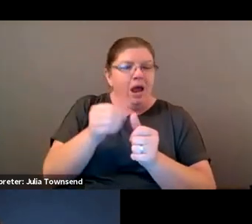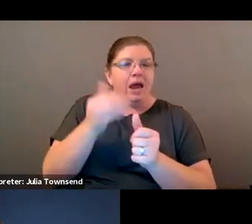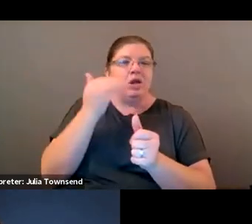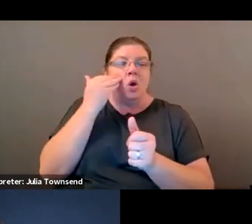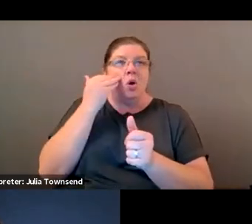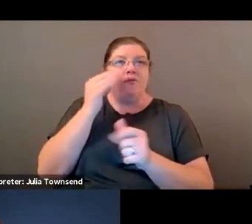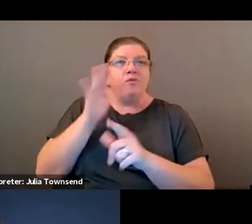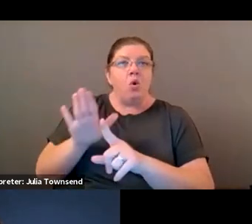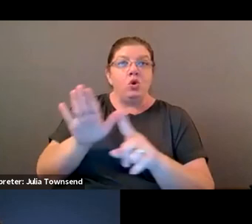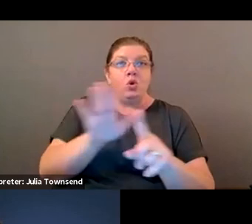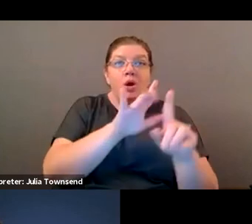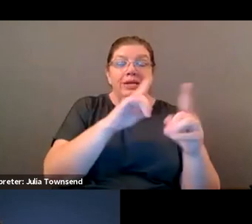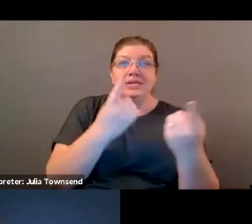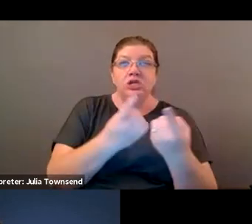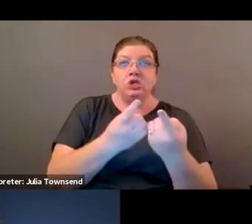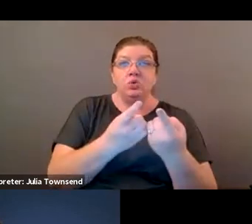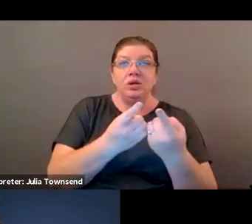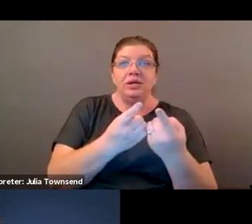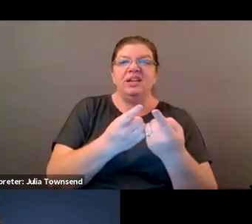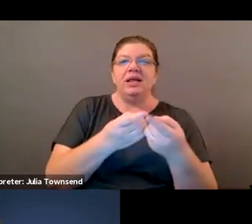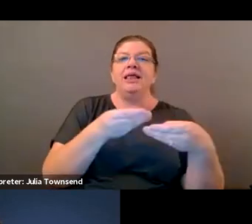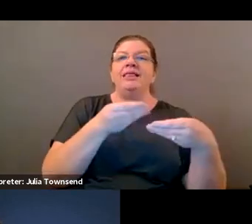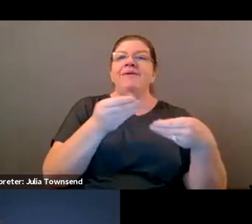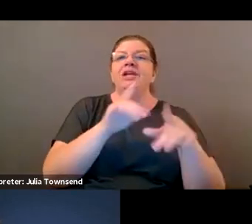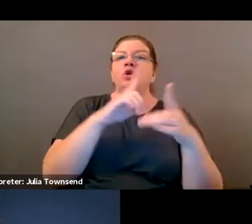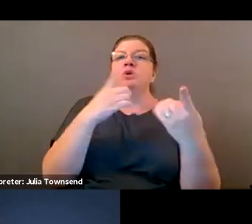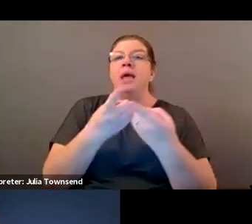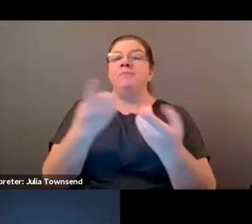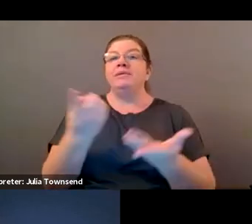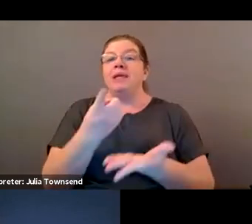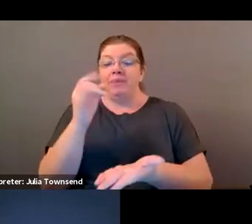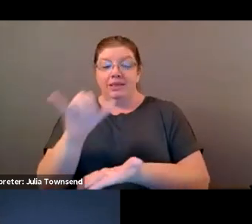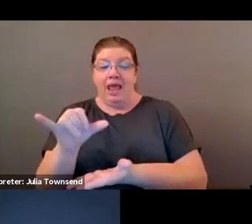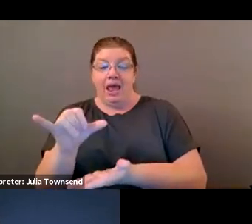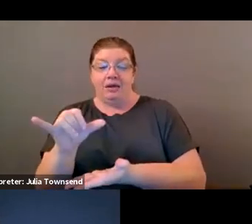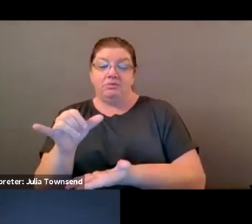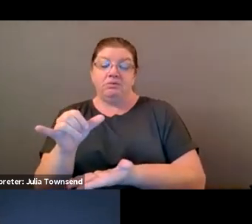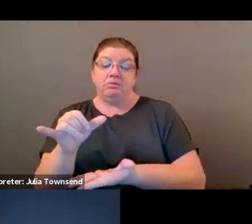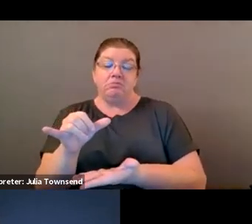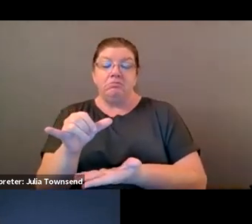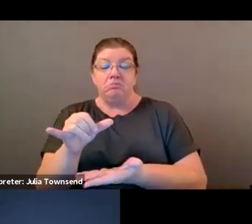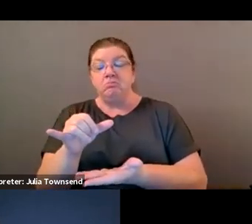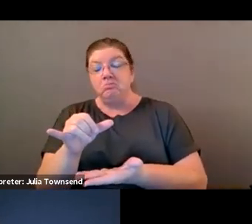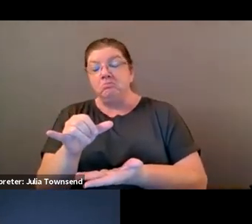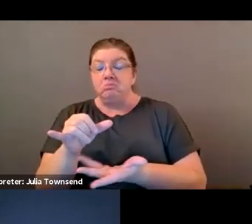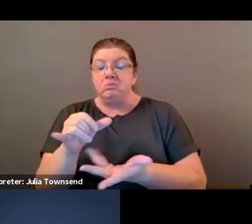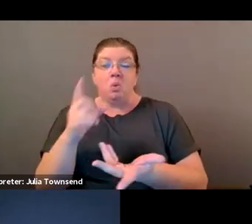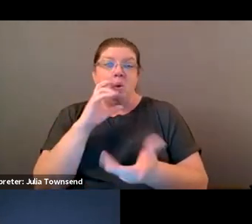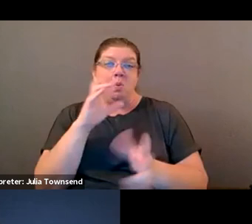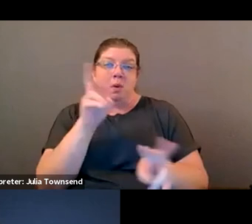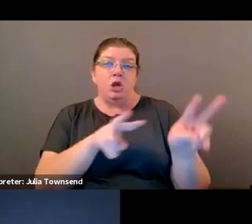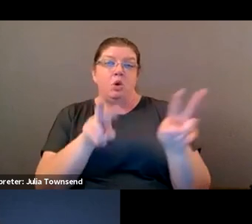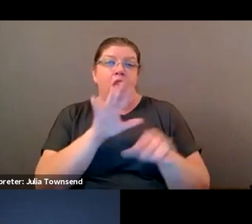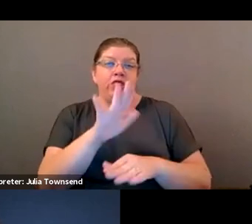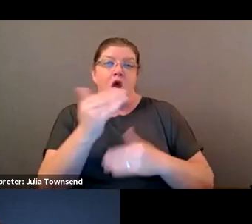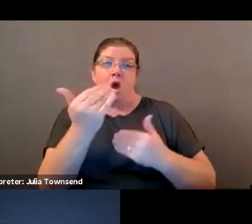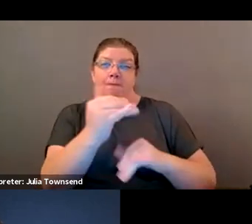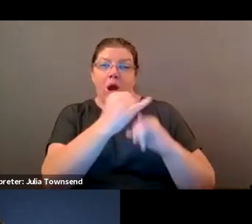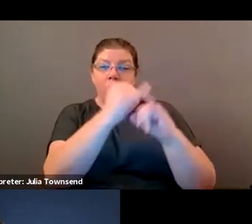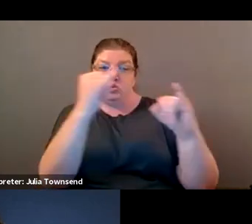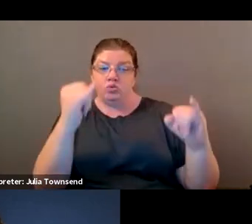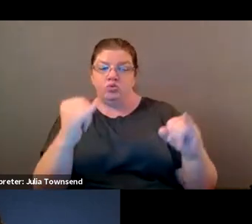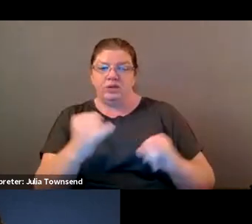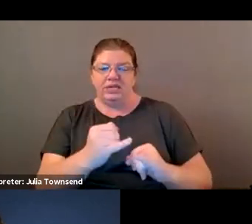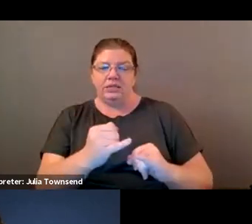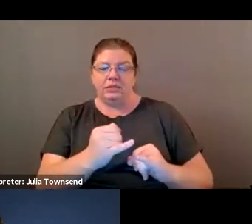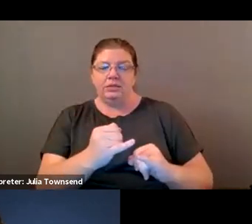case of your district, the feeder districts may be something that, to the extent we're looking at their boundaries.